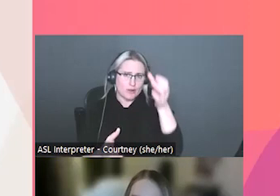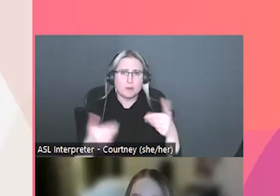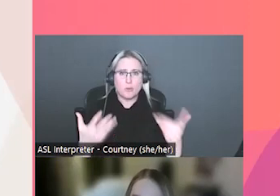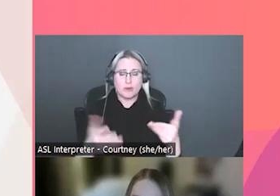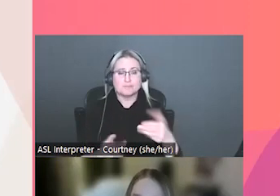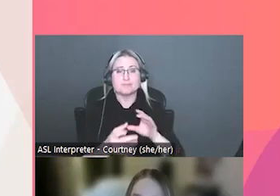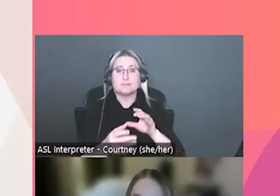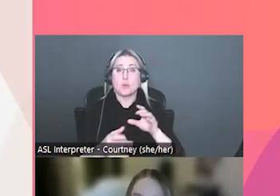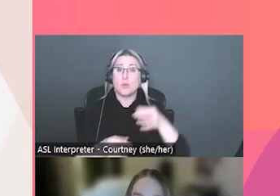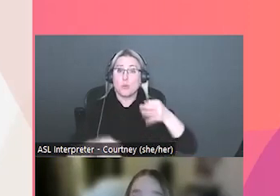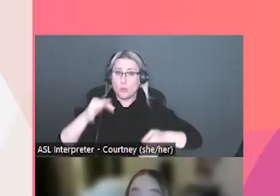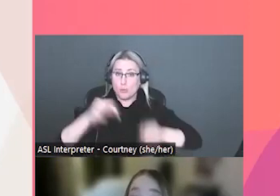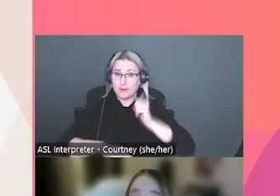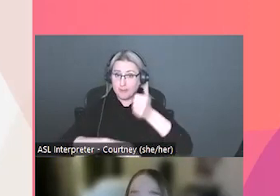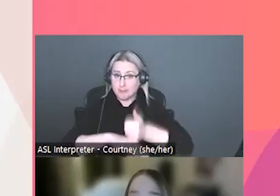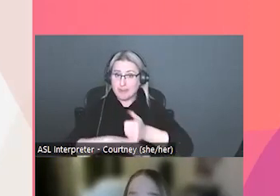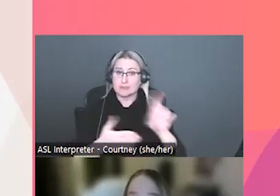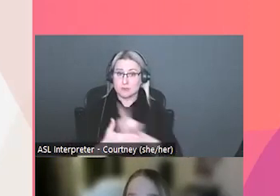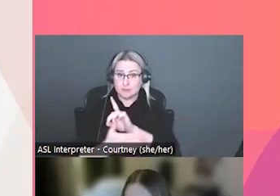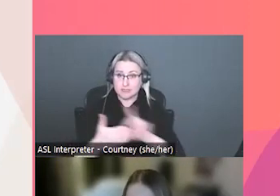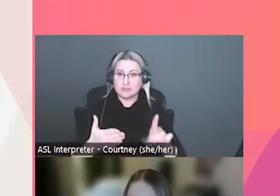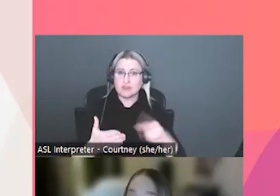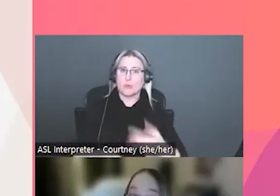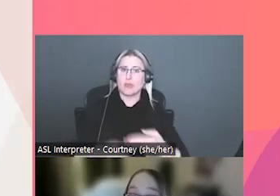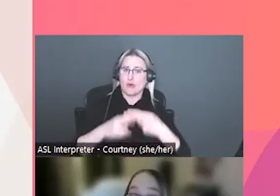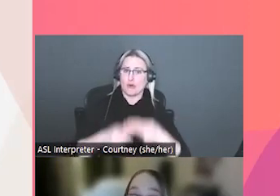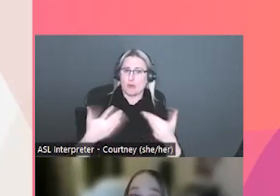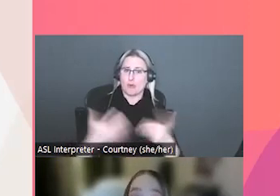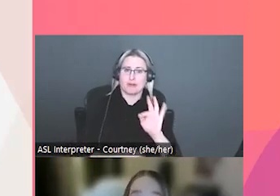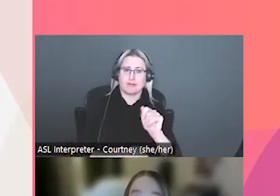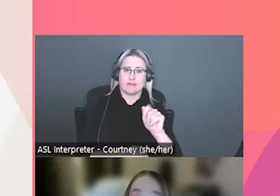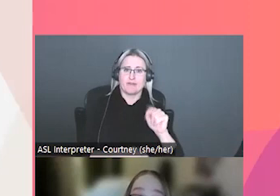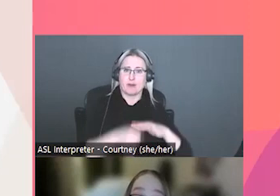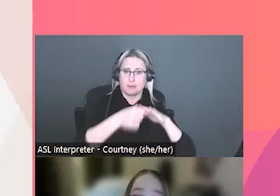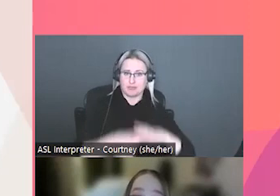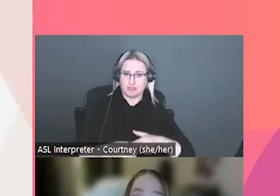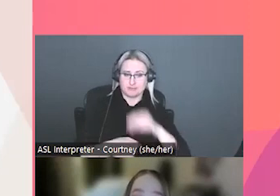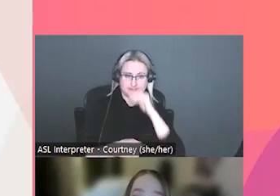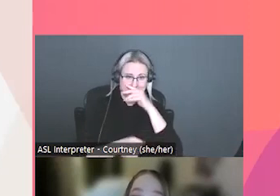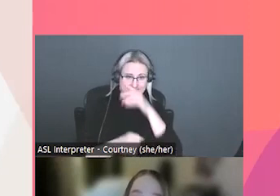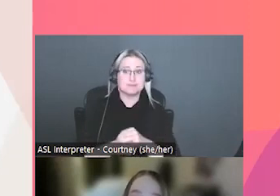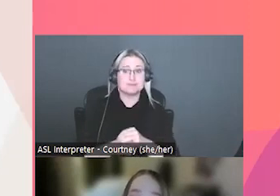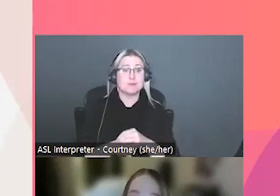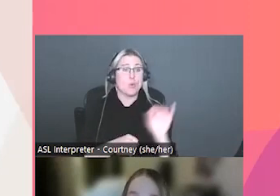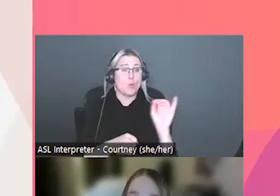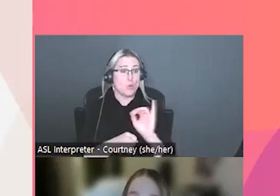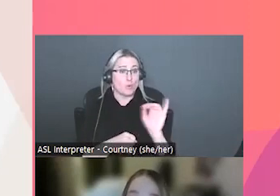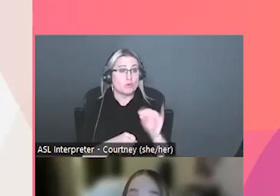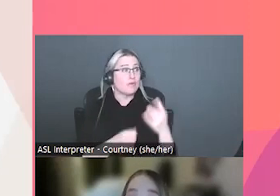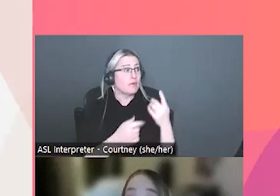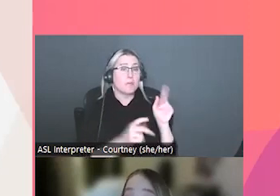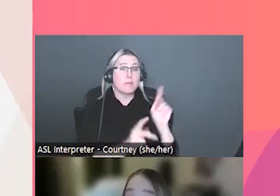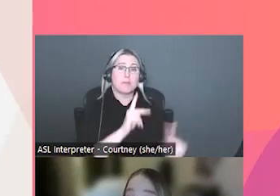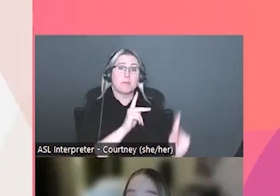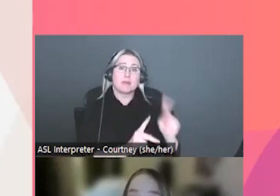weight-based discrimination, what we will then frame as fat oppression, and how weight-based discrimination constrains the lives